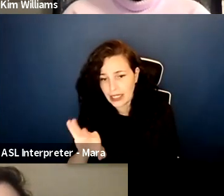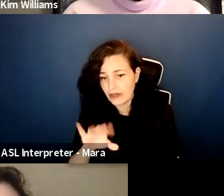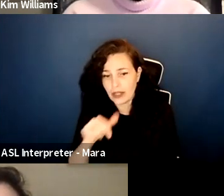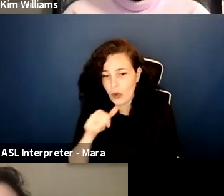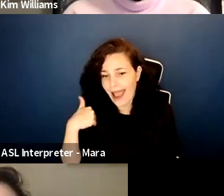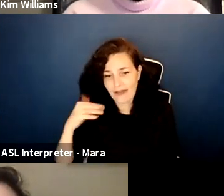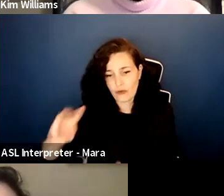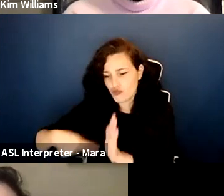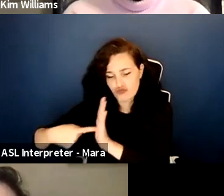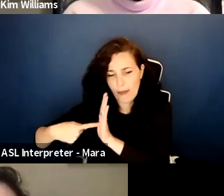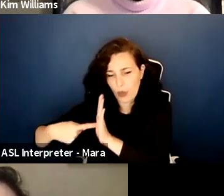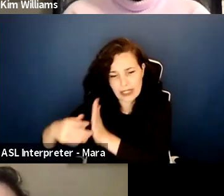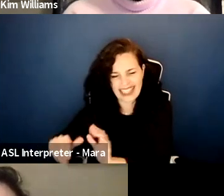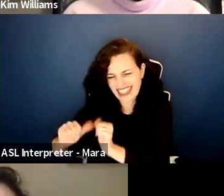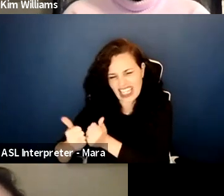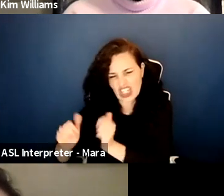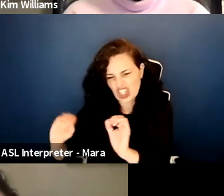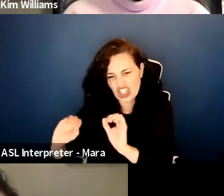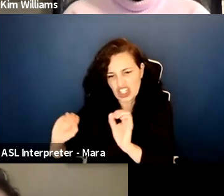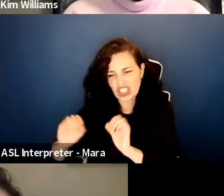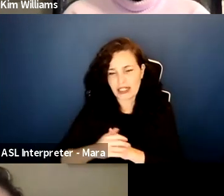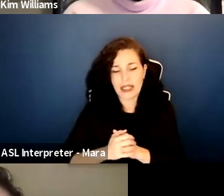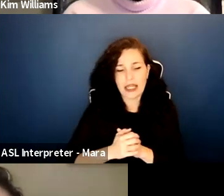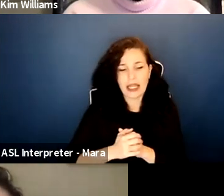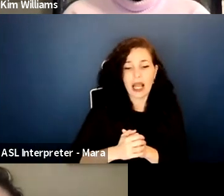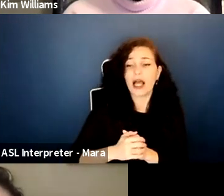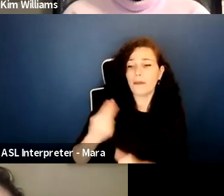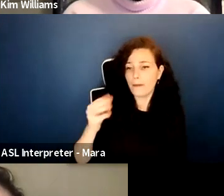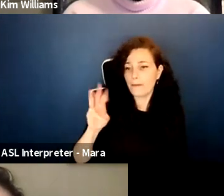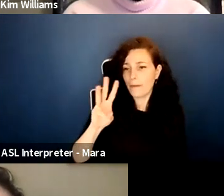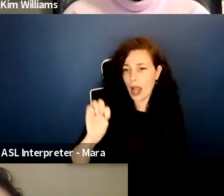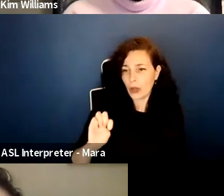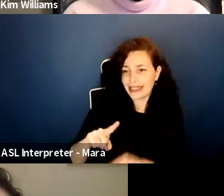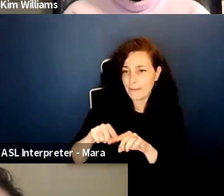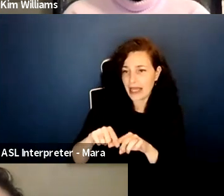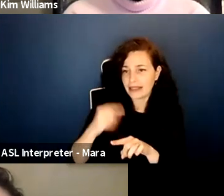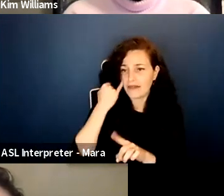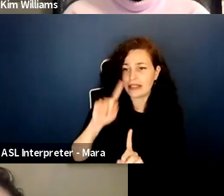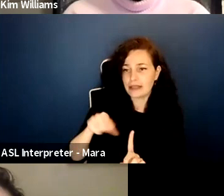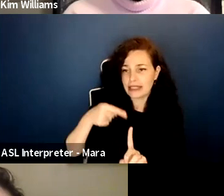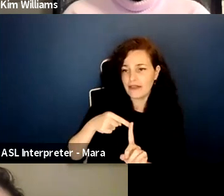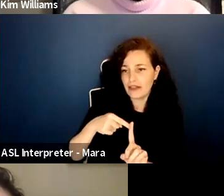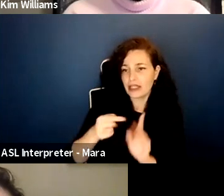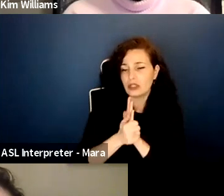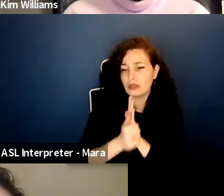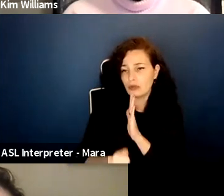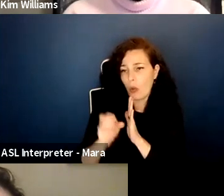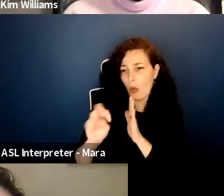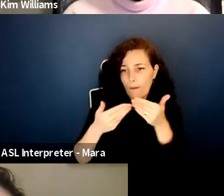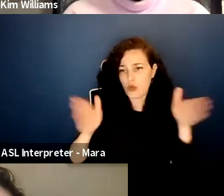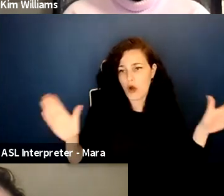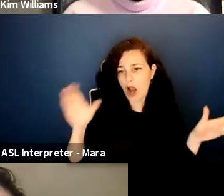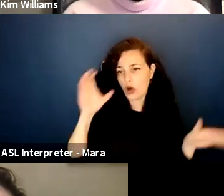It depends if there's a special skill that I might be looking for and I want to do a broader search. I will release it on Actors Access because it's just